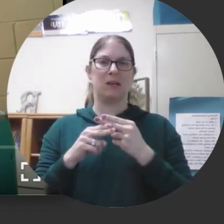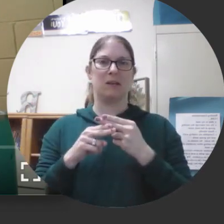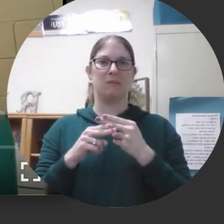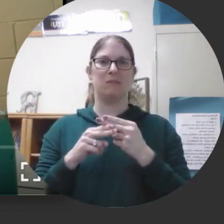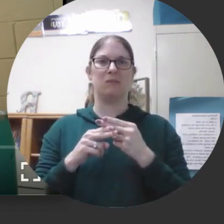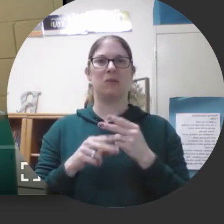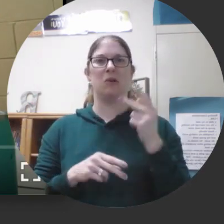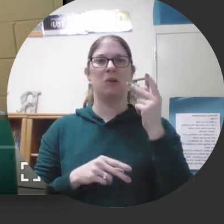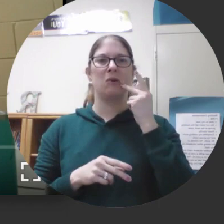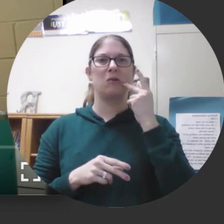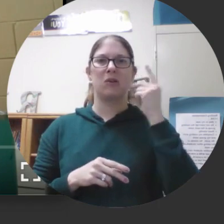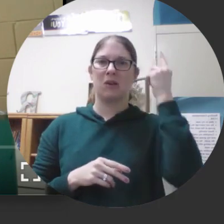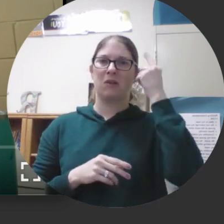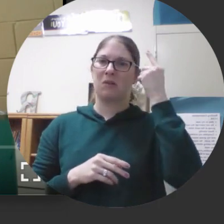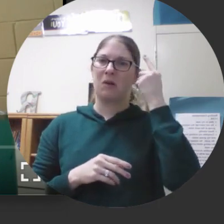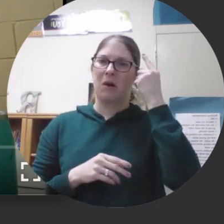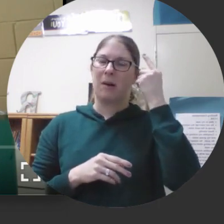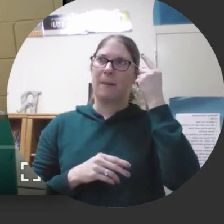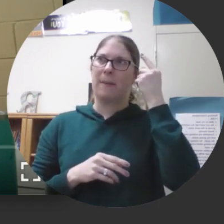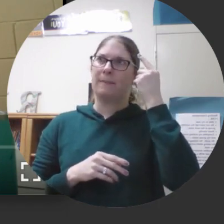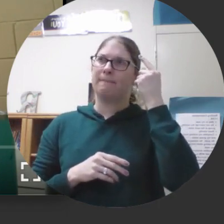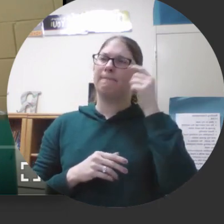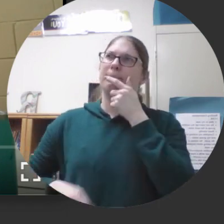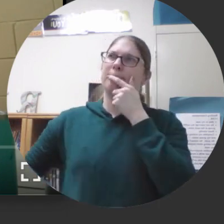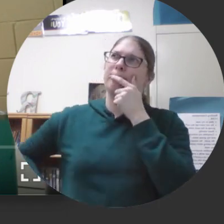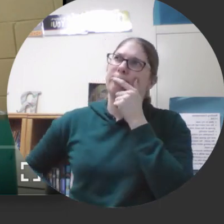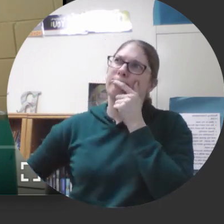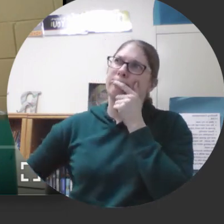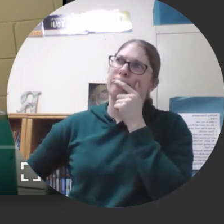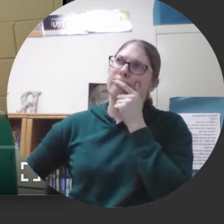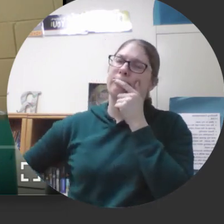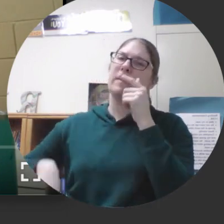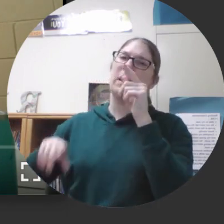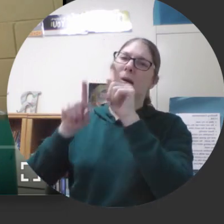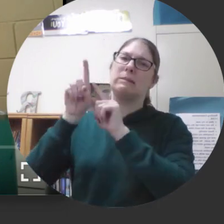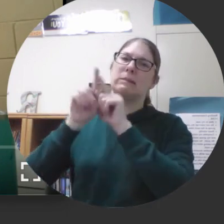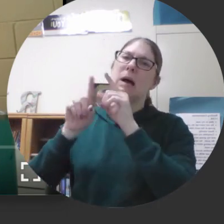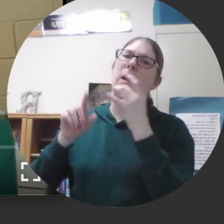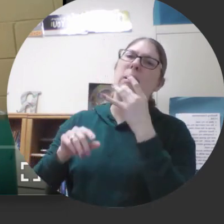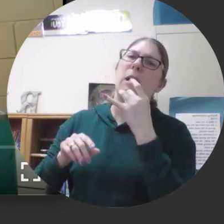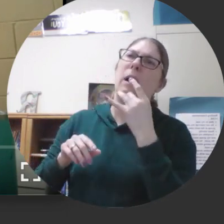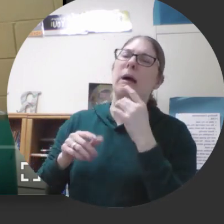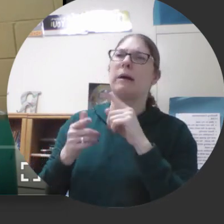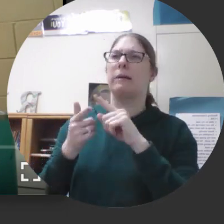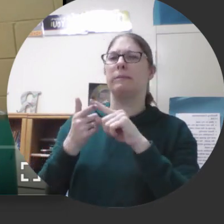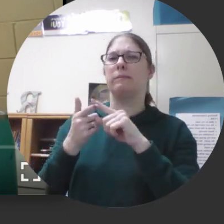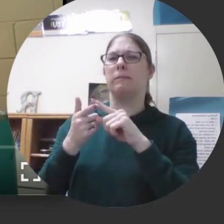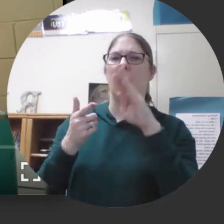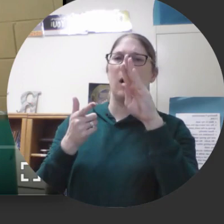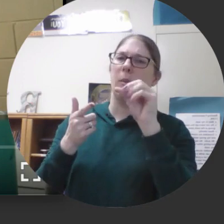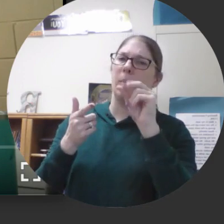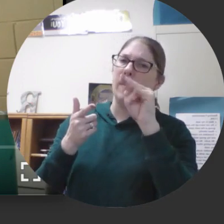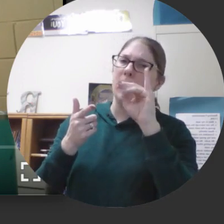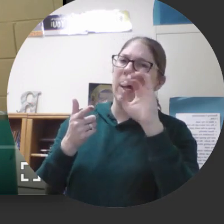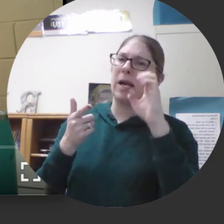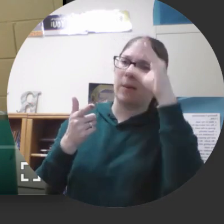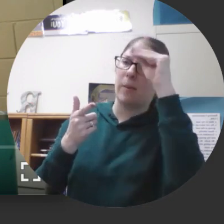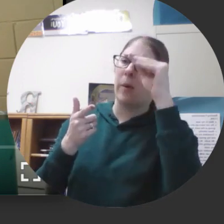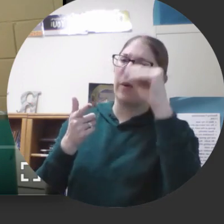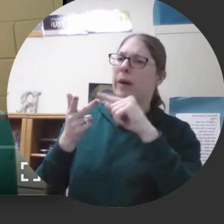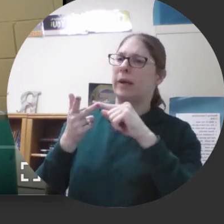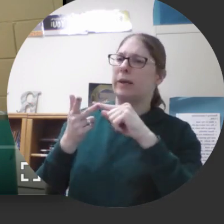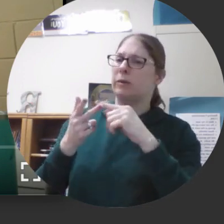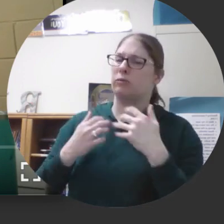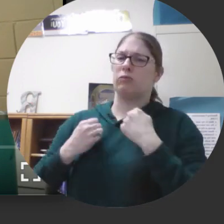real horse or a pony. Starlight, Bonny Boy, Surefoot, Trusty, and